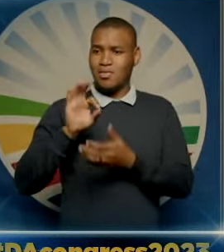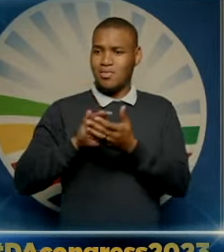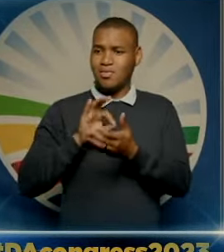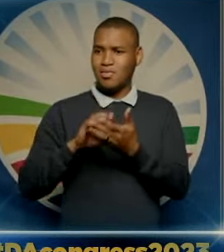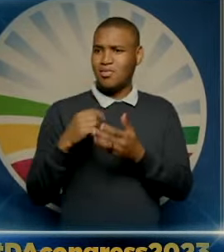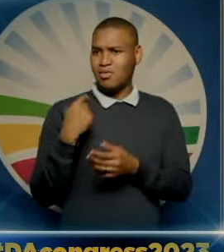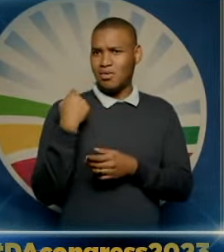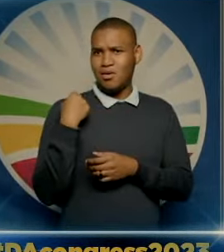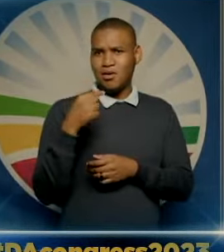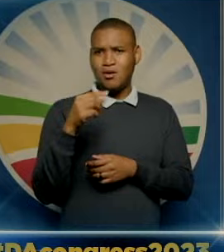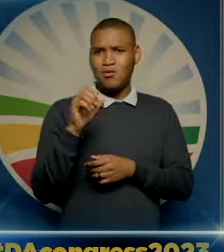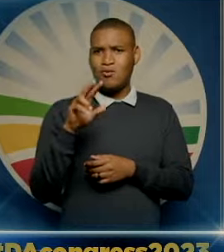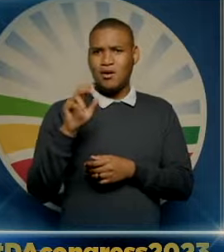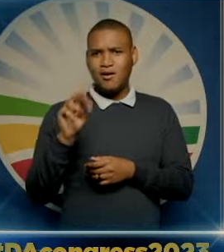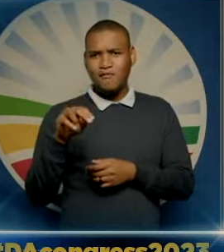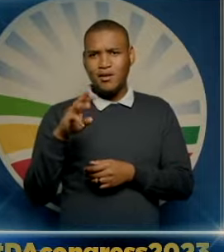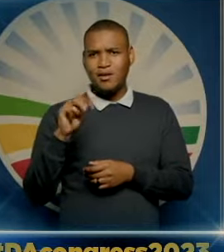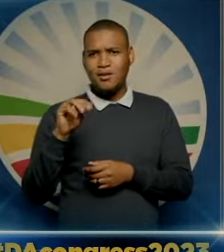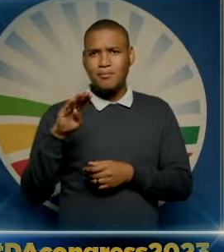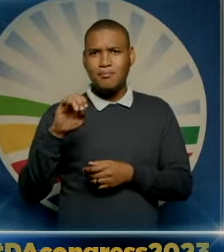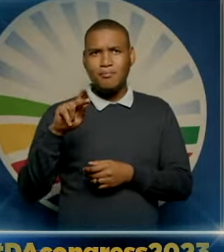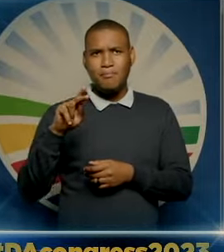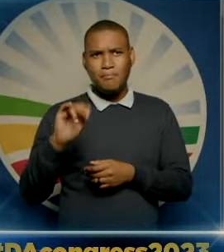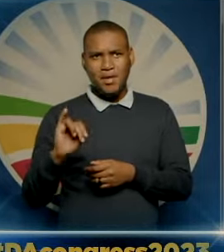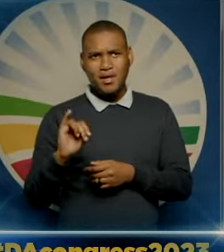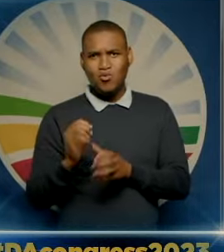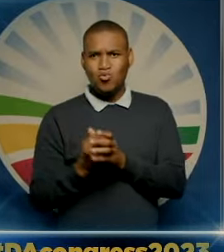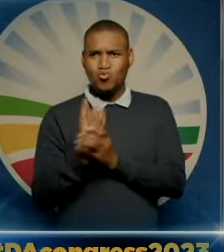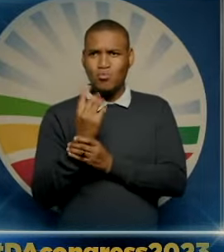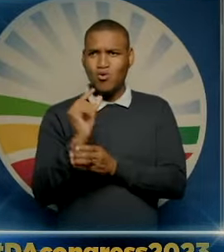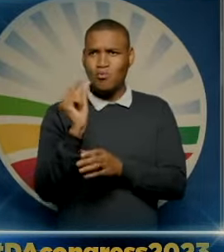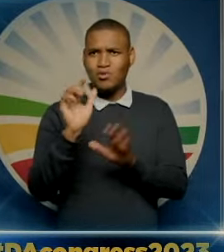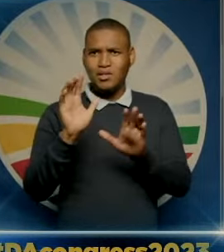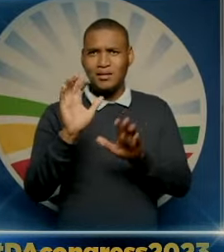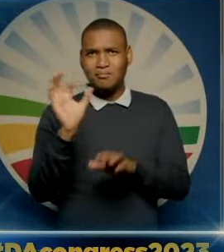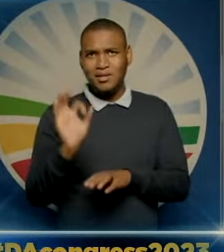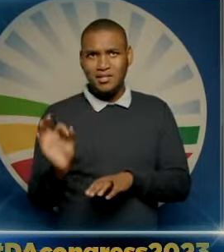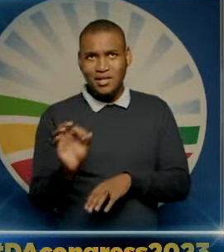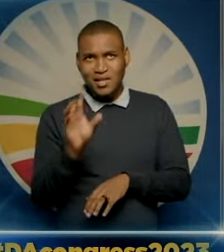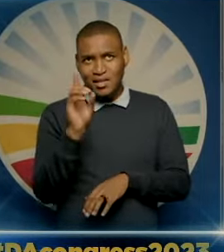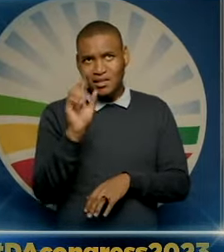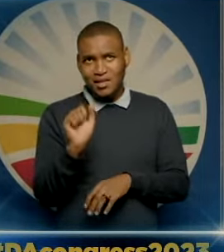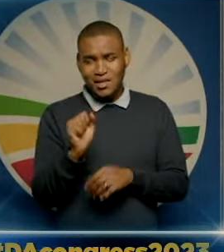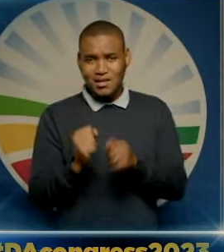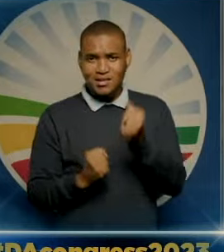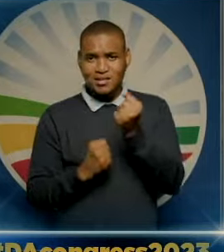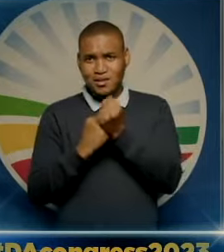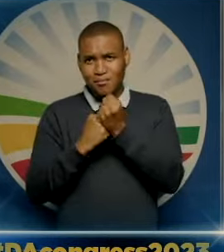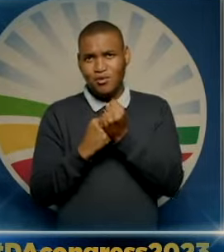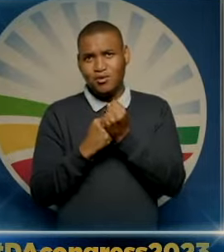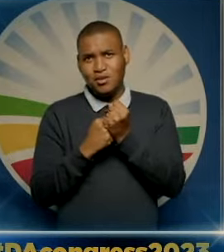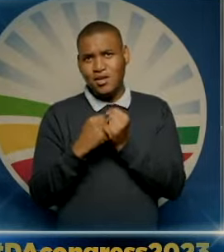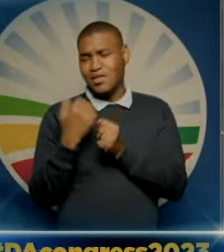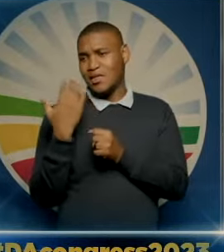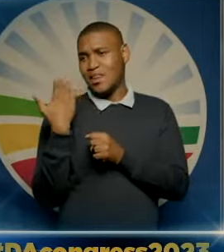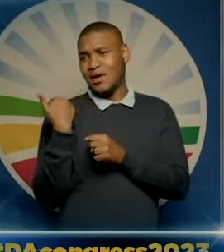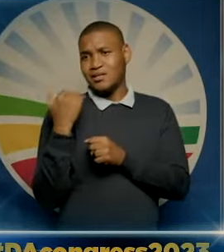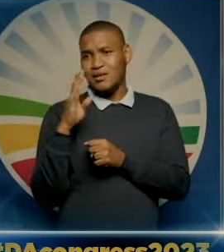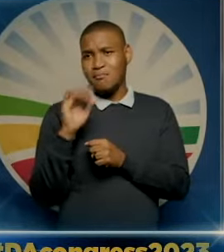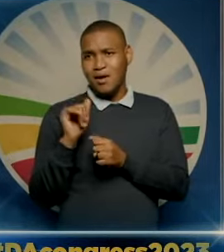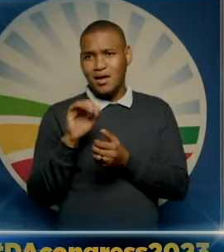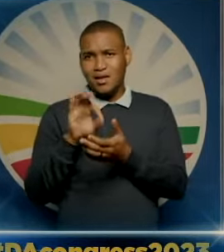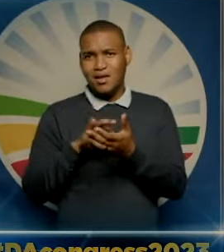Governor Mbeki. We grew by almost 10%. The DA support at the last